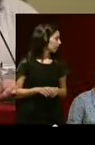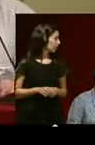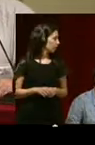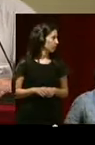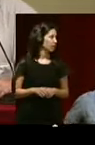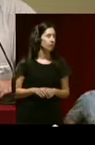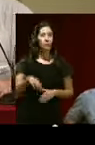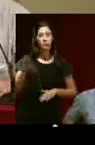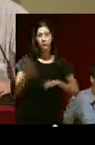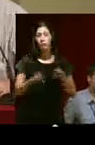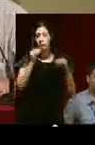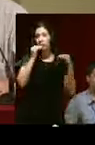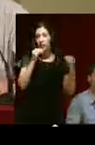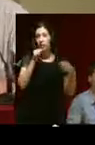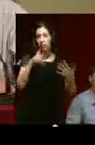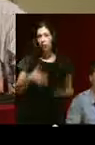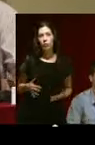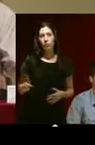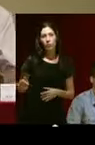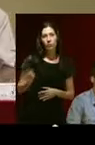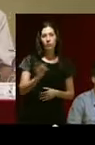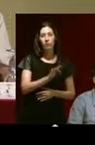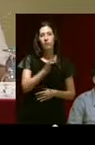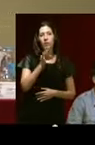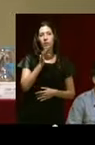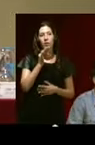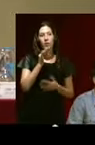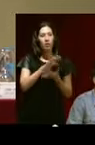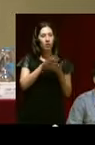Bien, pasamos ahora a la...